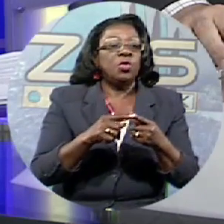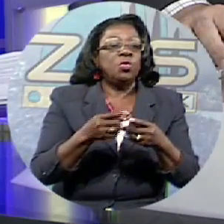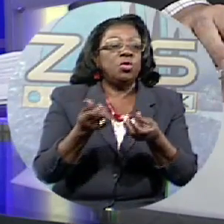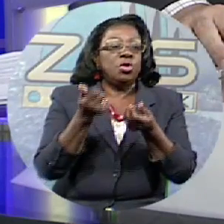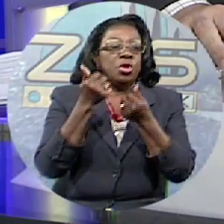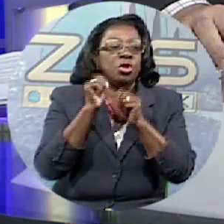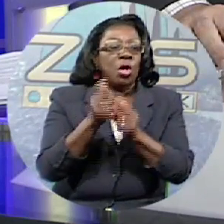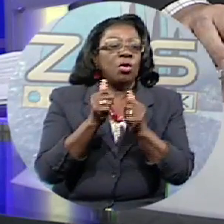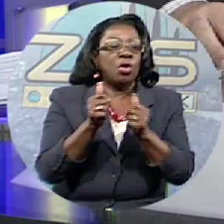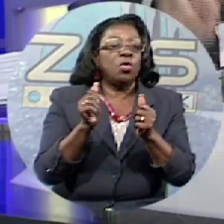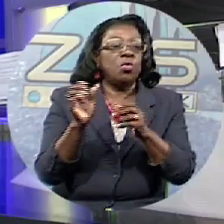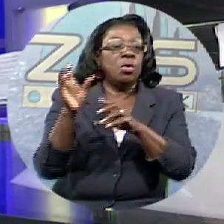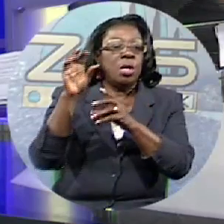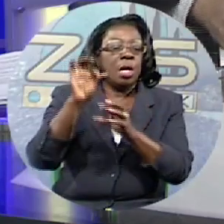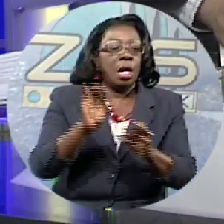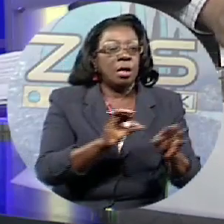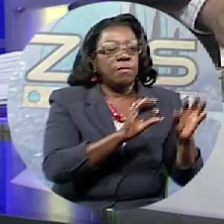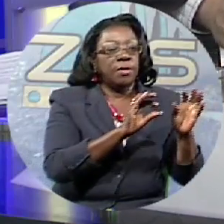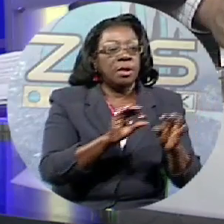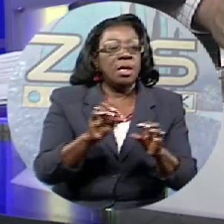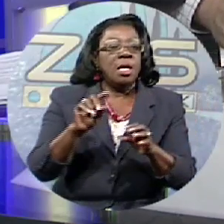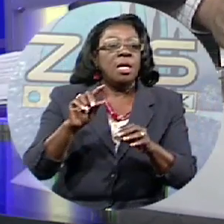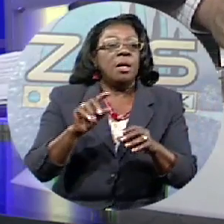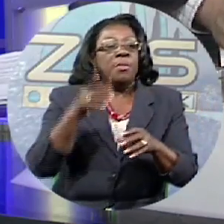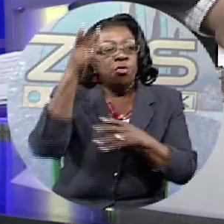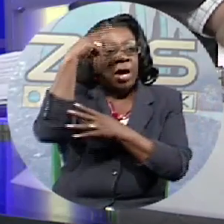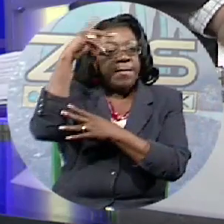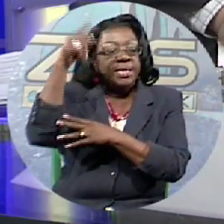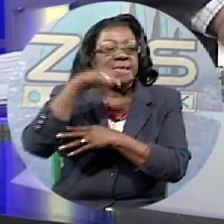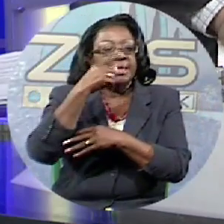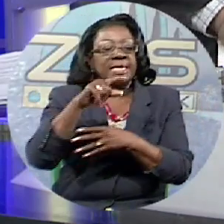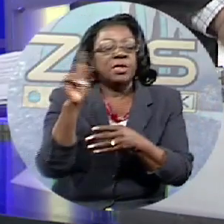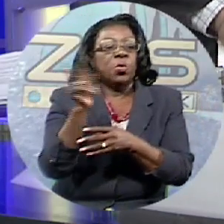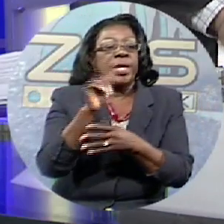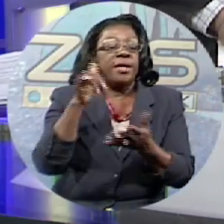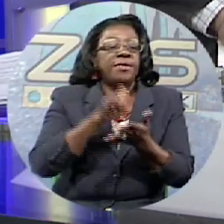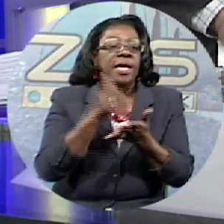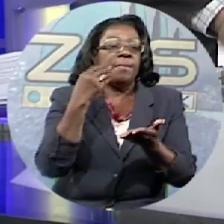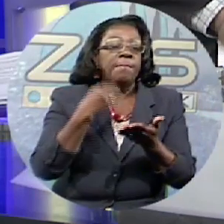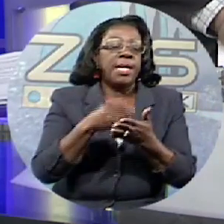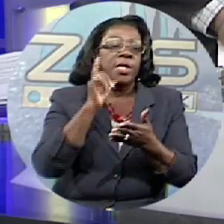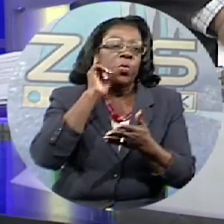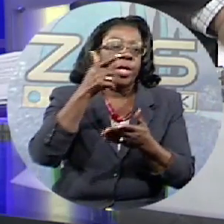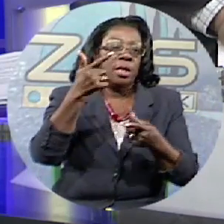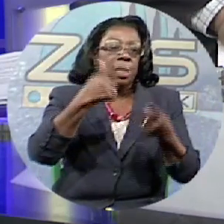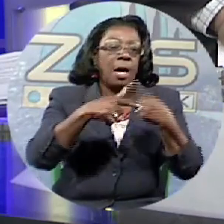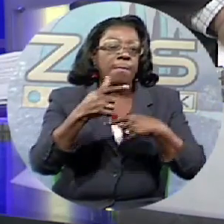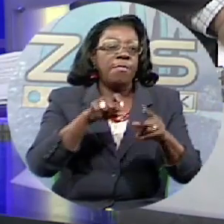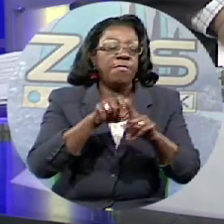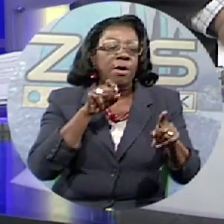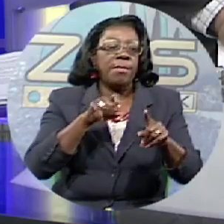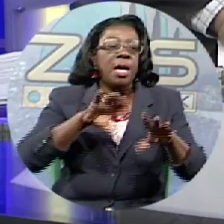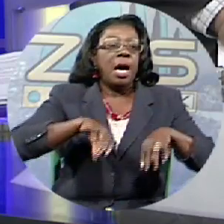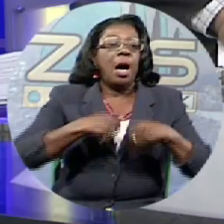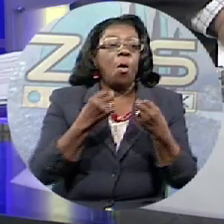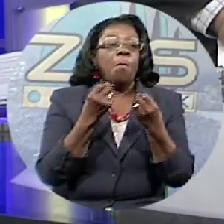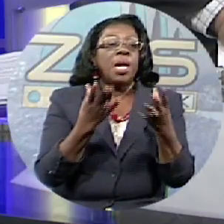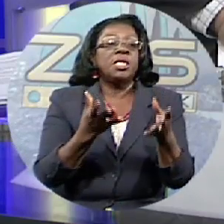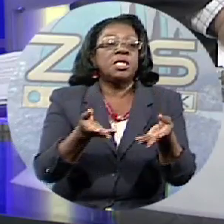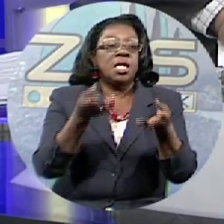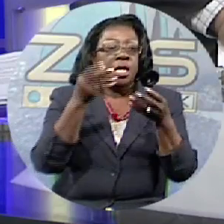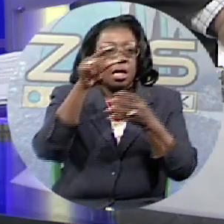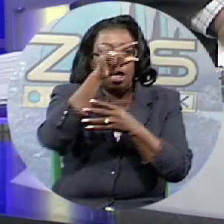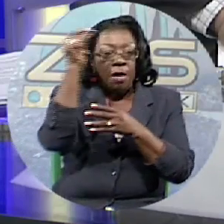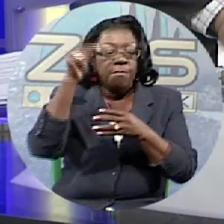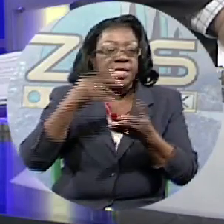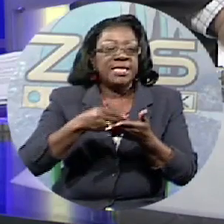the House of Assembly last night where that money will come from. Yes, the Prime Minister also confirmed how much government spends on Junk New